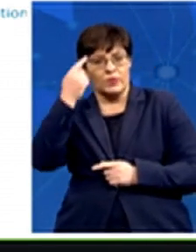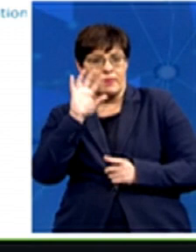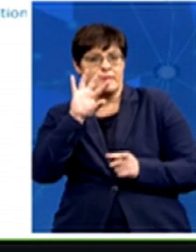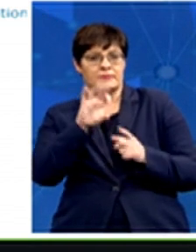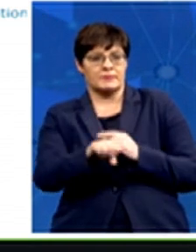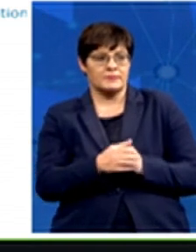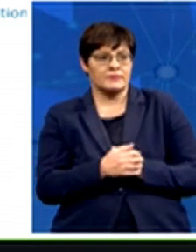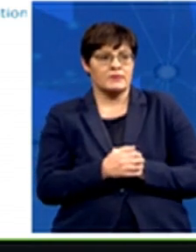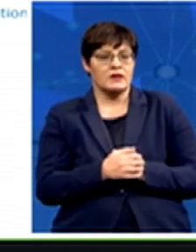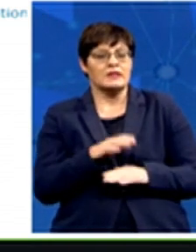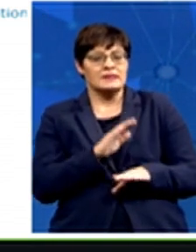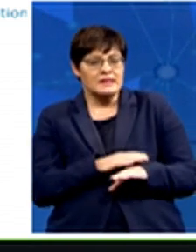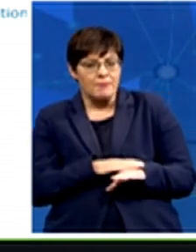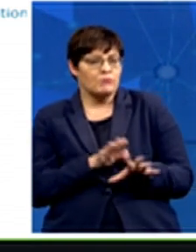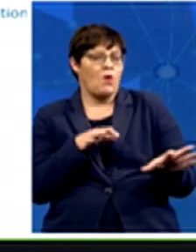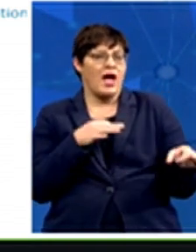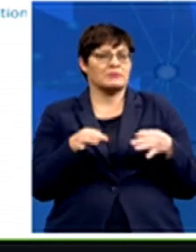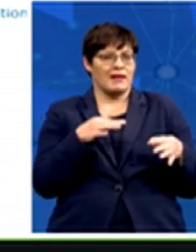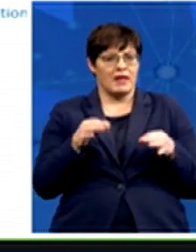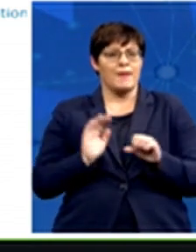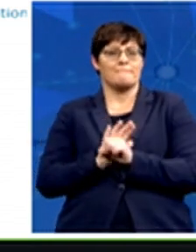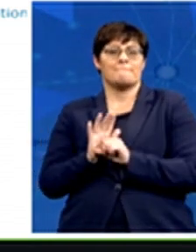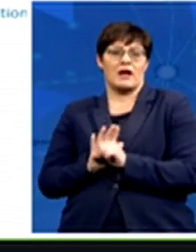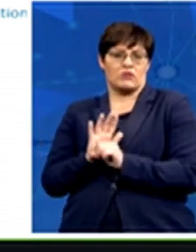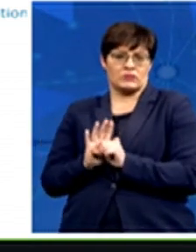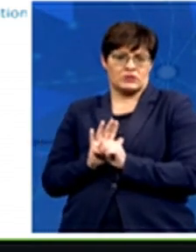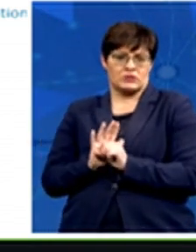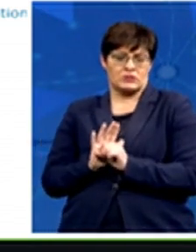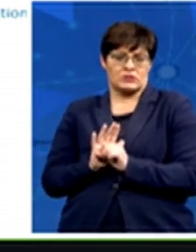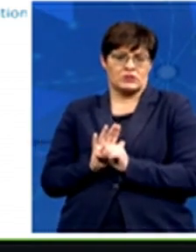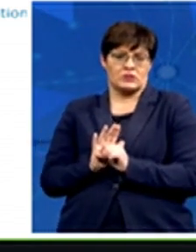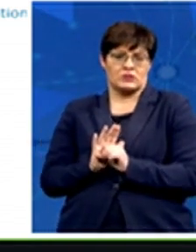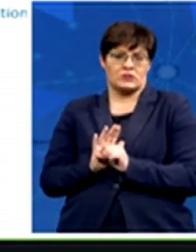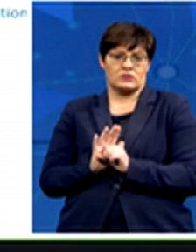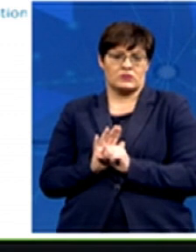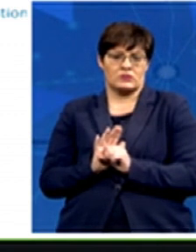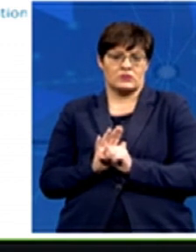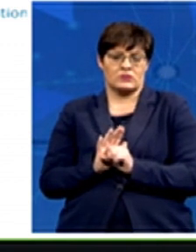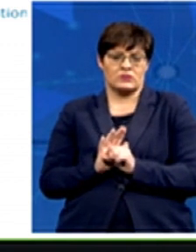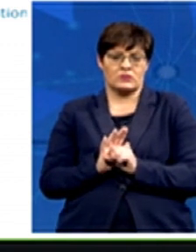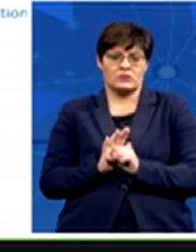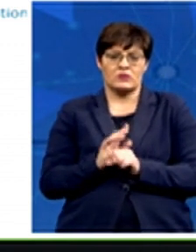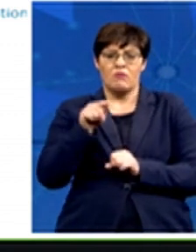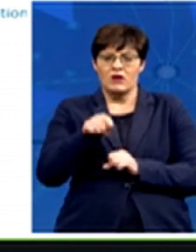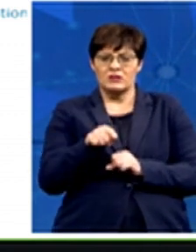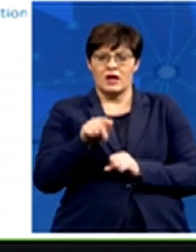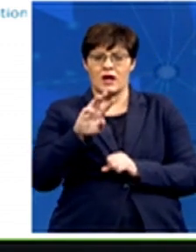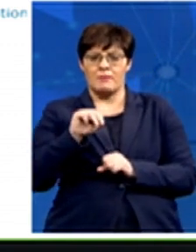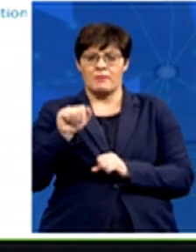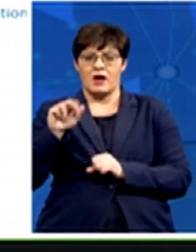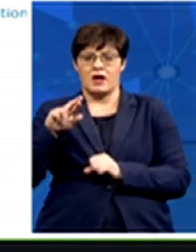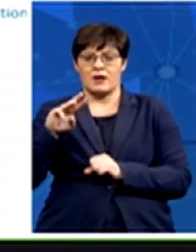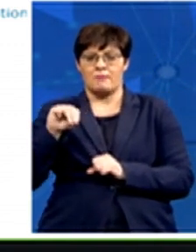to give a bit of background with regards to pharmacovigilance. What is pharmacovigilance? So